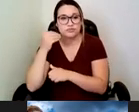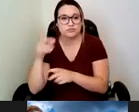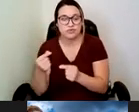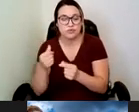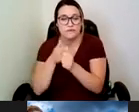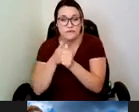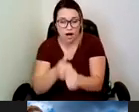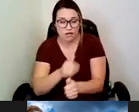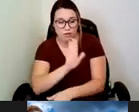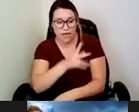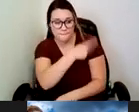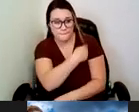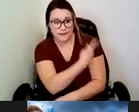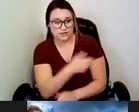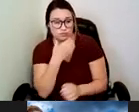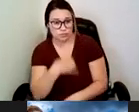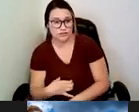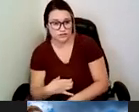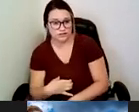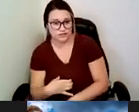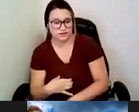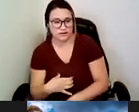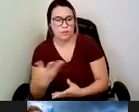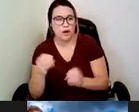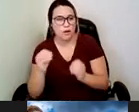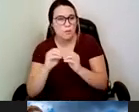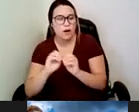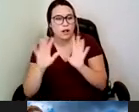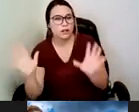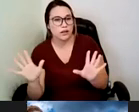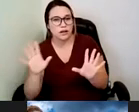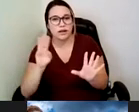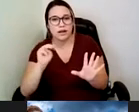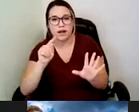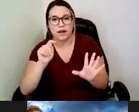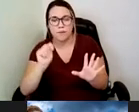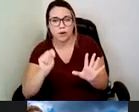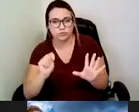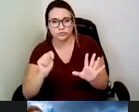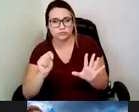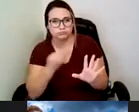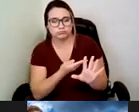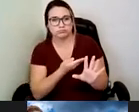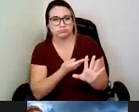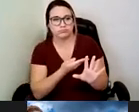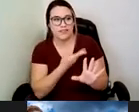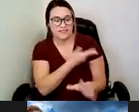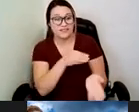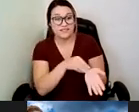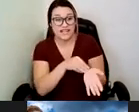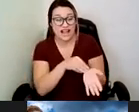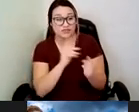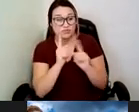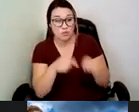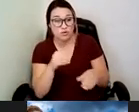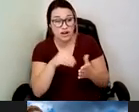of the patient. What's more clear than a MOLTS filled out? These are, and a doctor's order. These are a doctor's order in New York